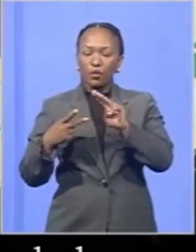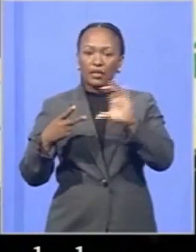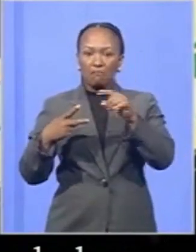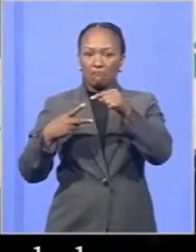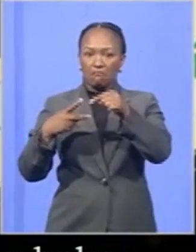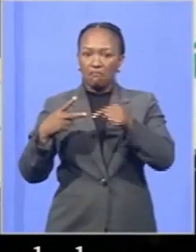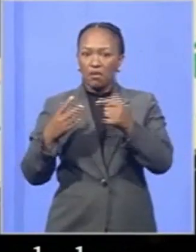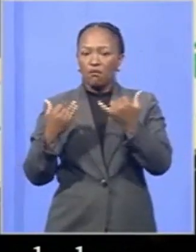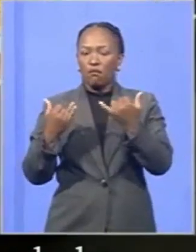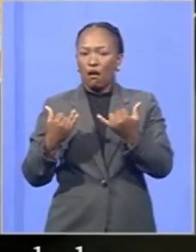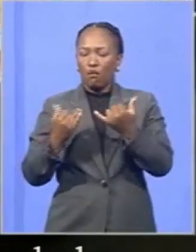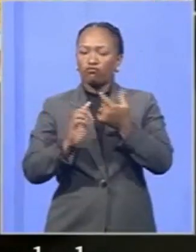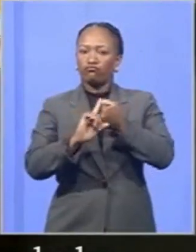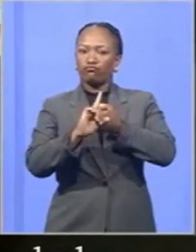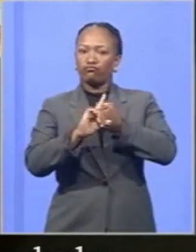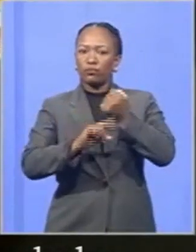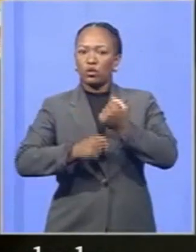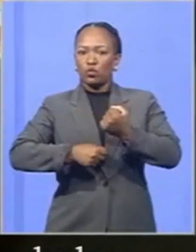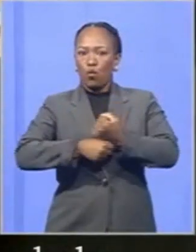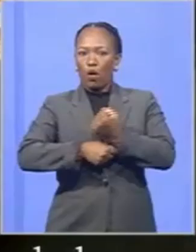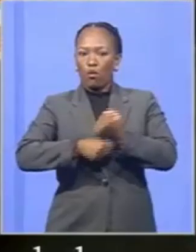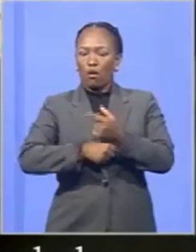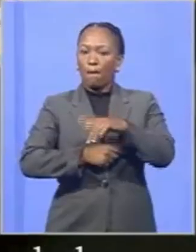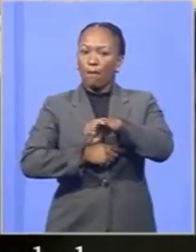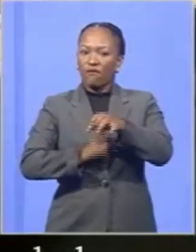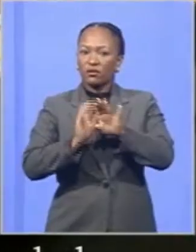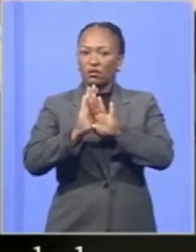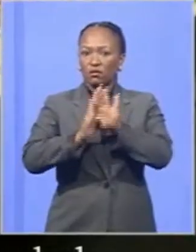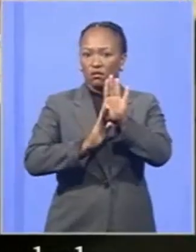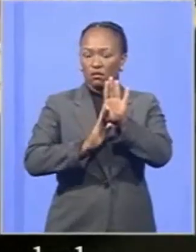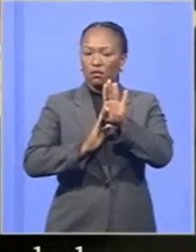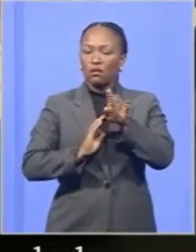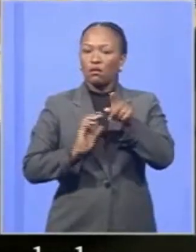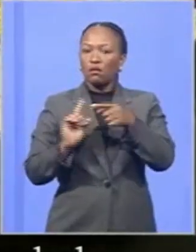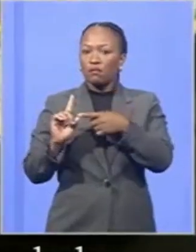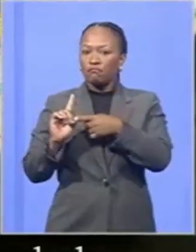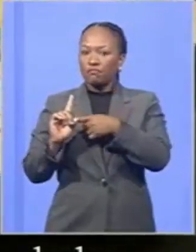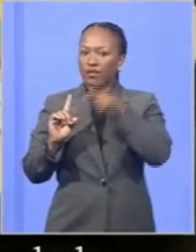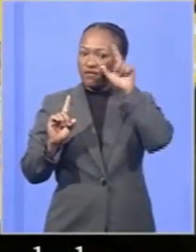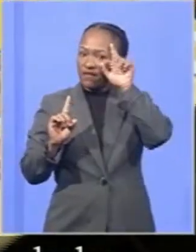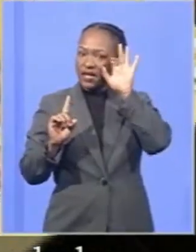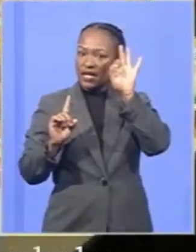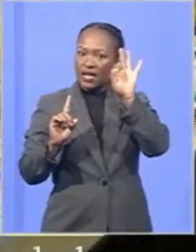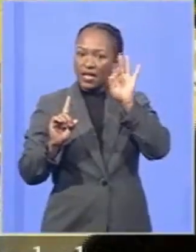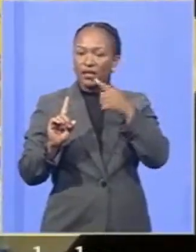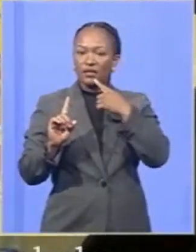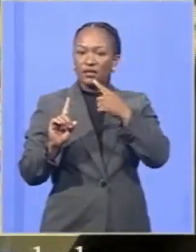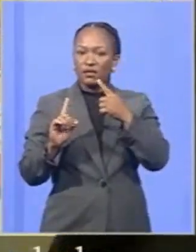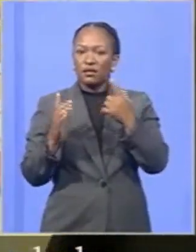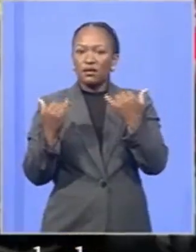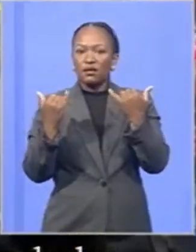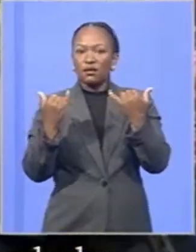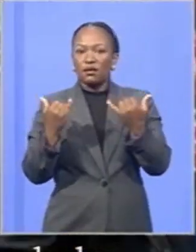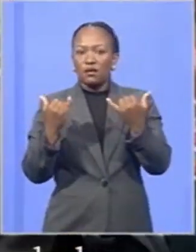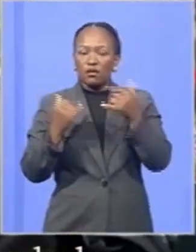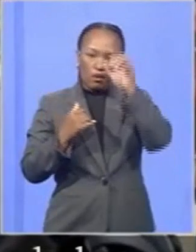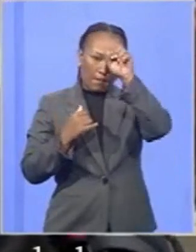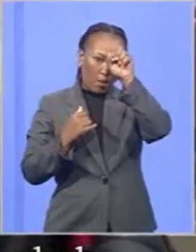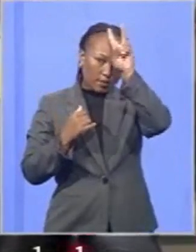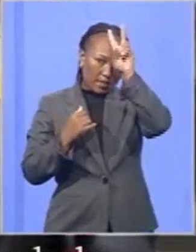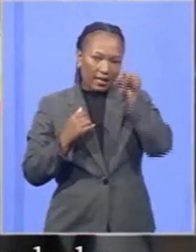la ho kgutlisa seriti sa bona diprofinsing tsena. Mbalula o buile sena nakong eo a neng a tshetlela baqolotsi ba ditaba puo Boksburg